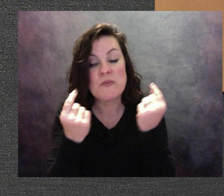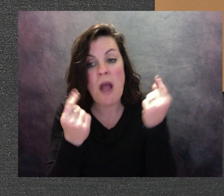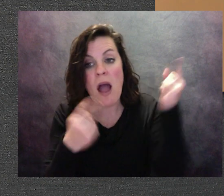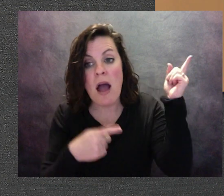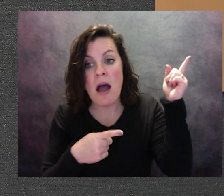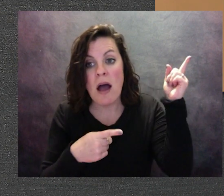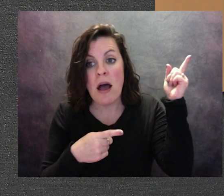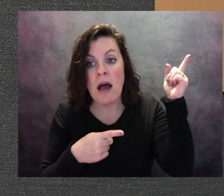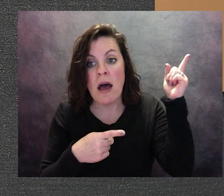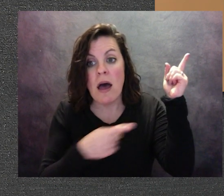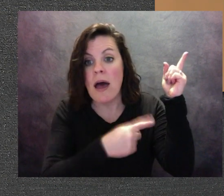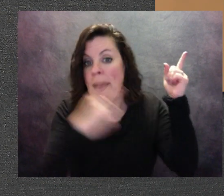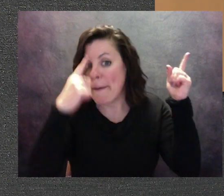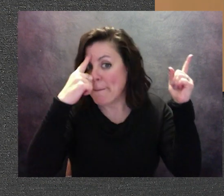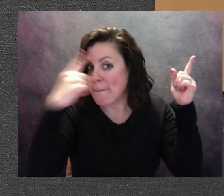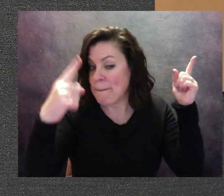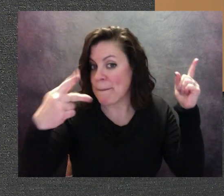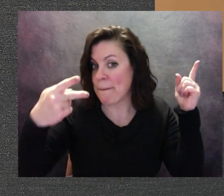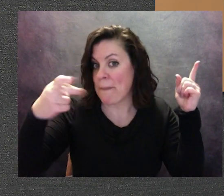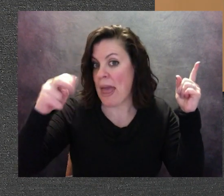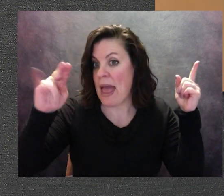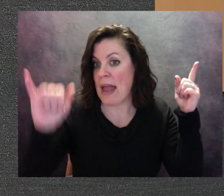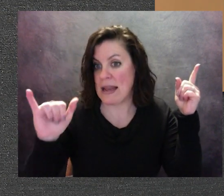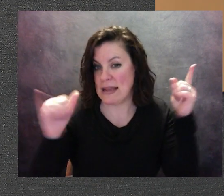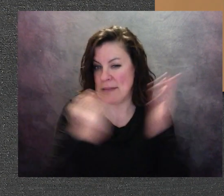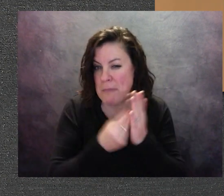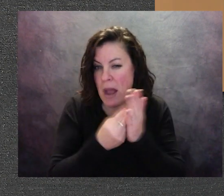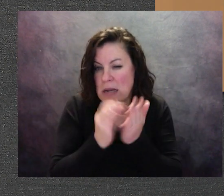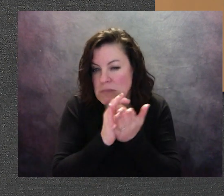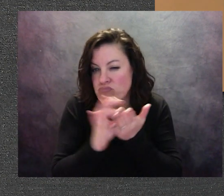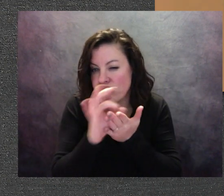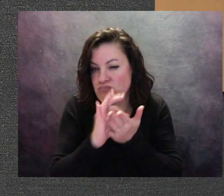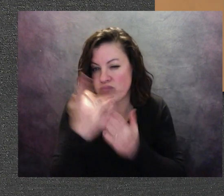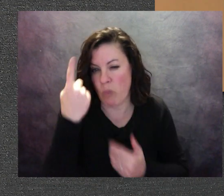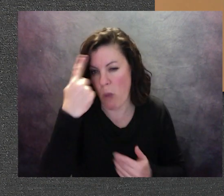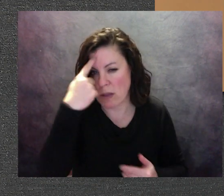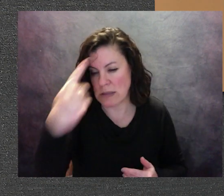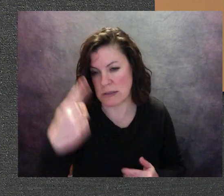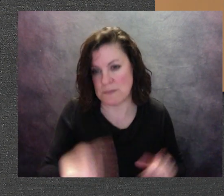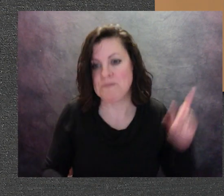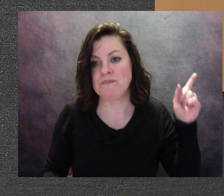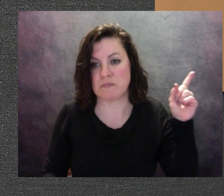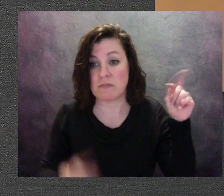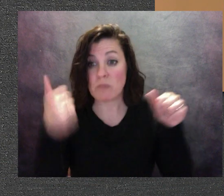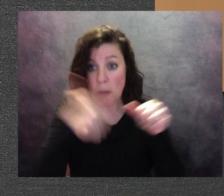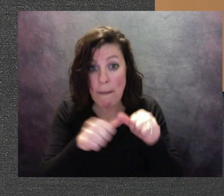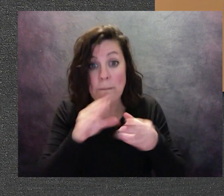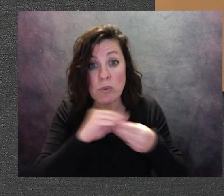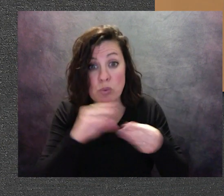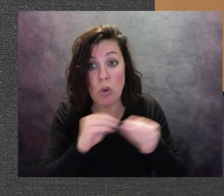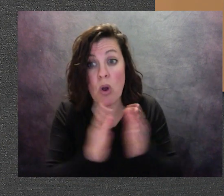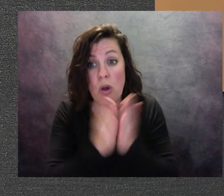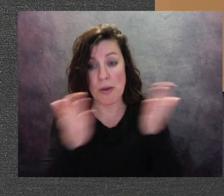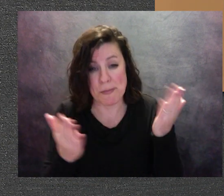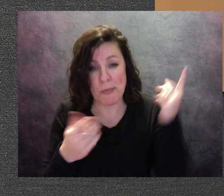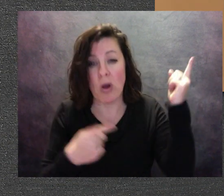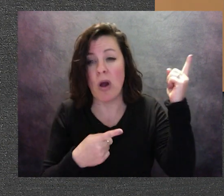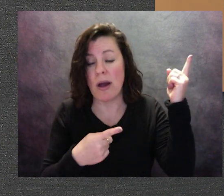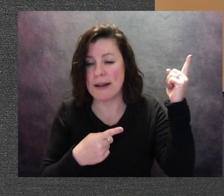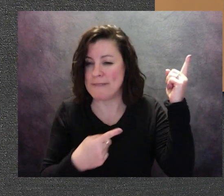is a penny. And if you listened to the story, you're going to